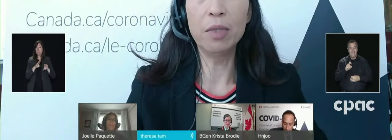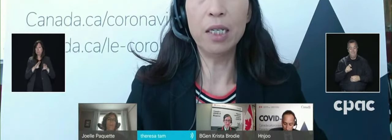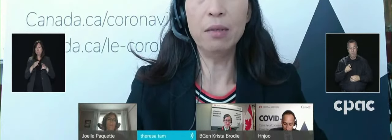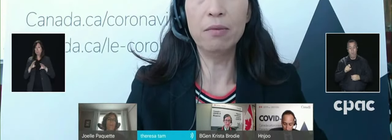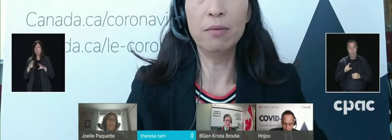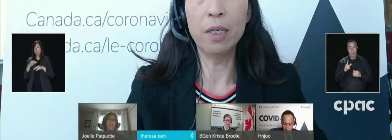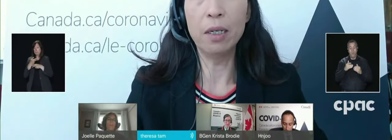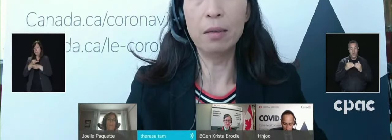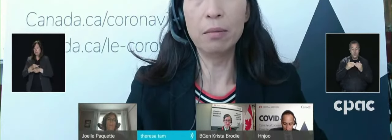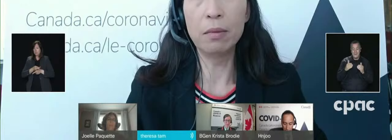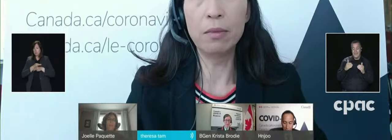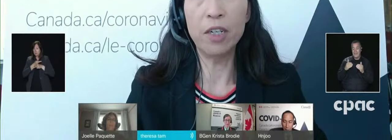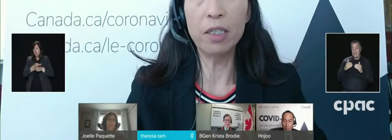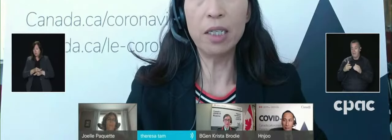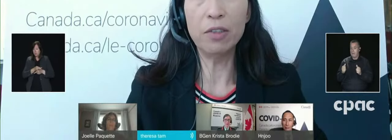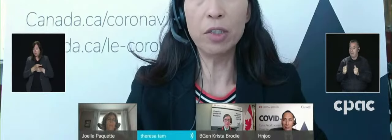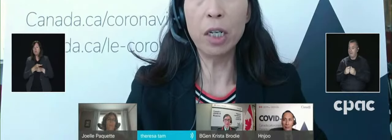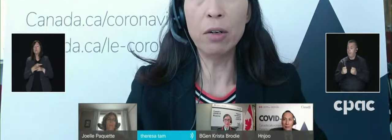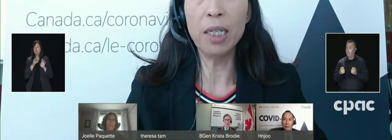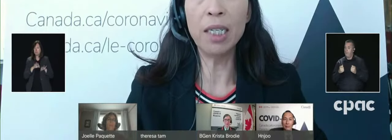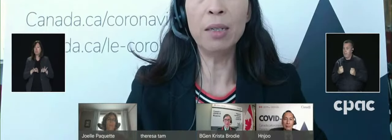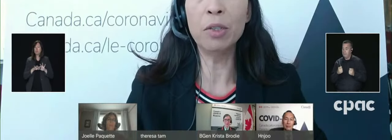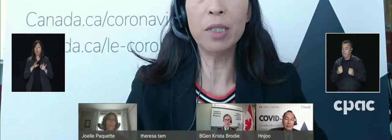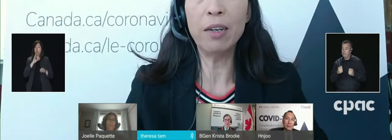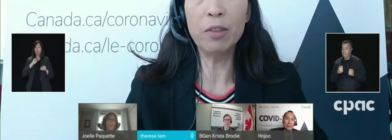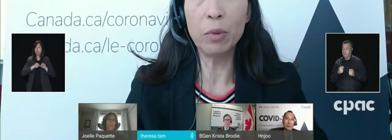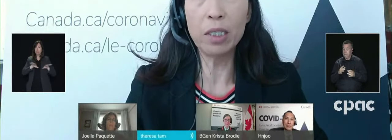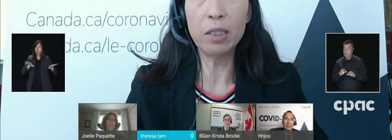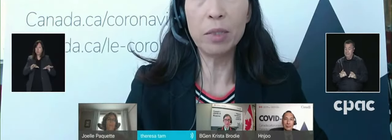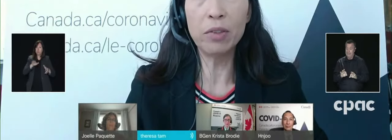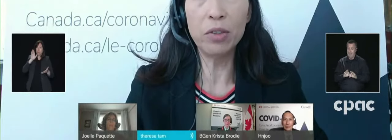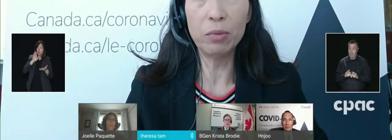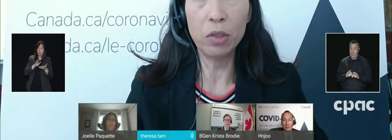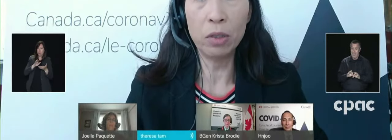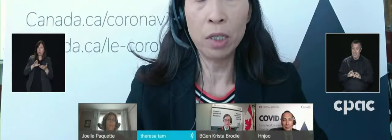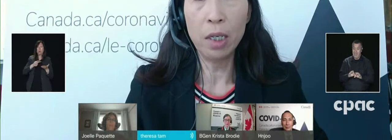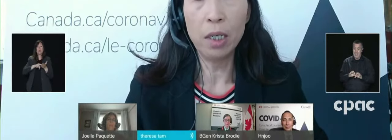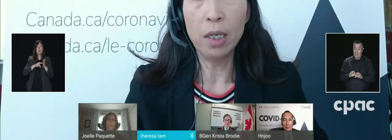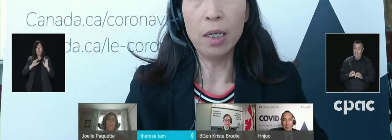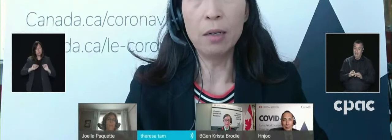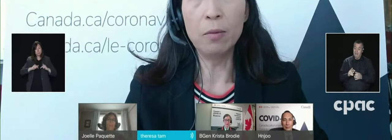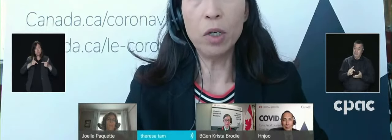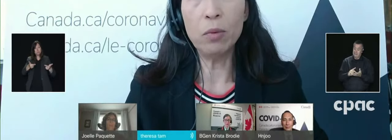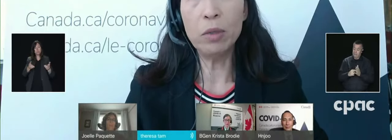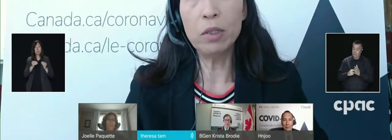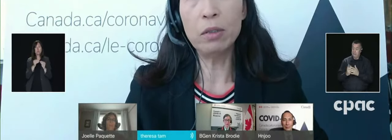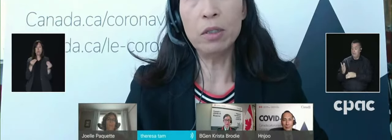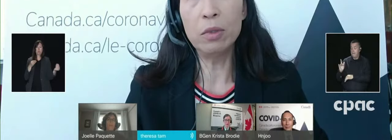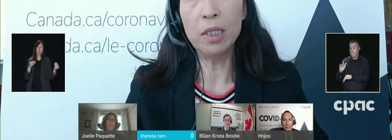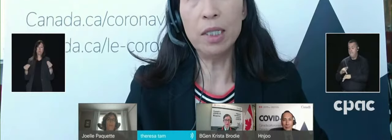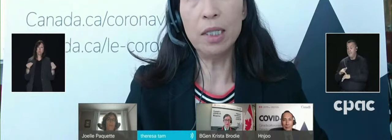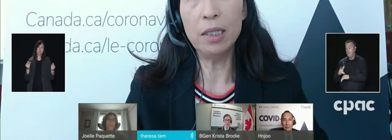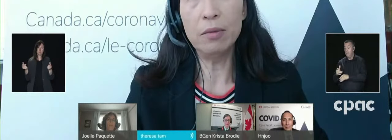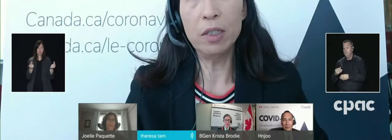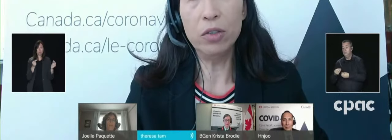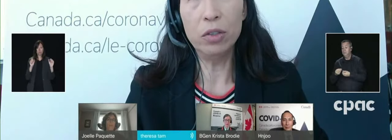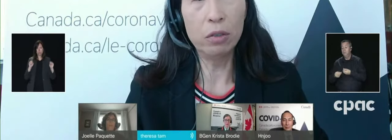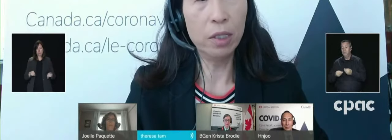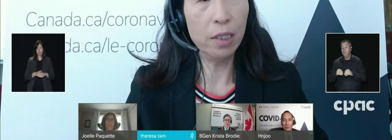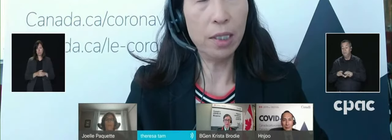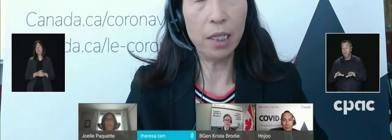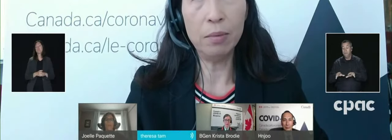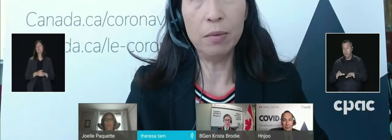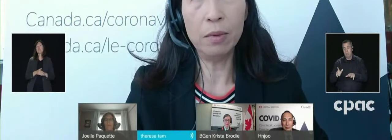will help keep virus levels low and enables everyone to be able to do more. What you will see in some of the